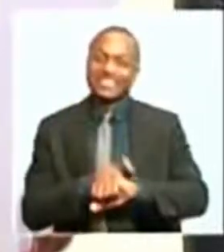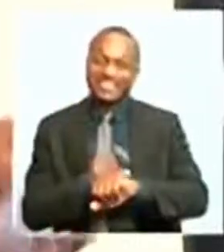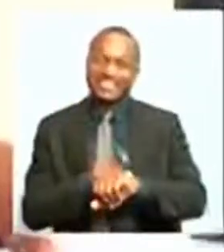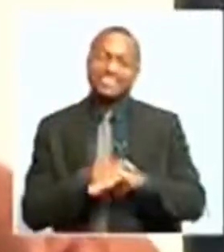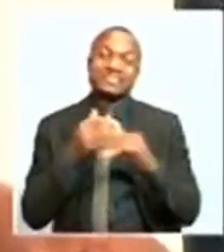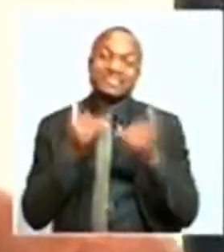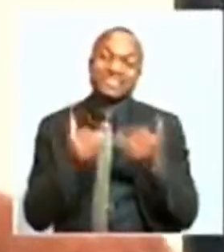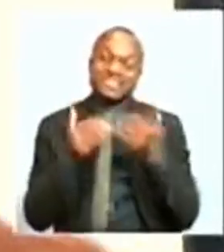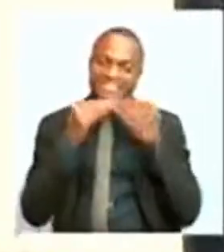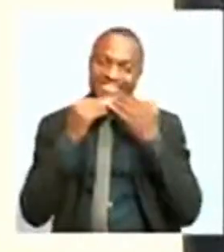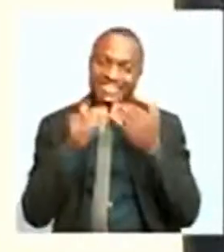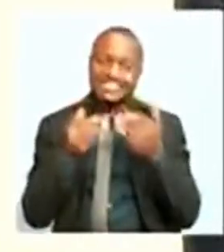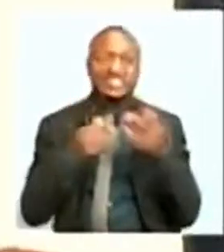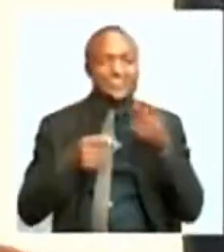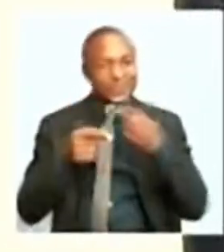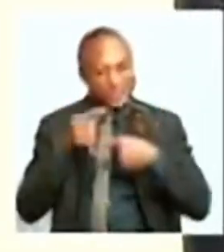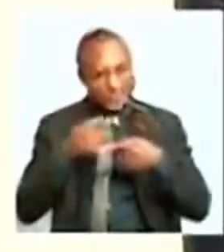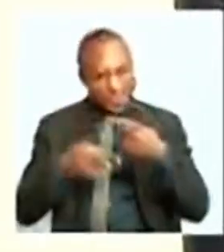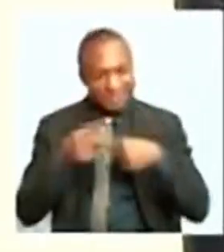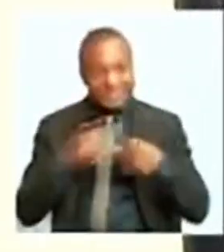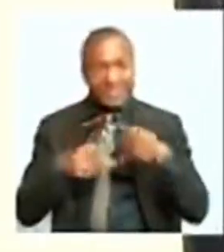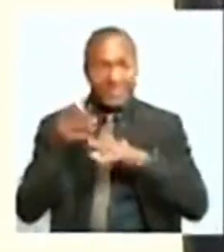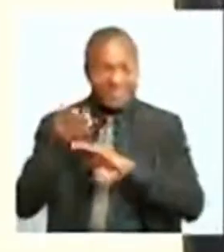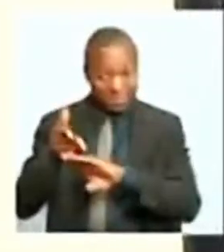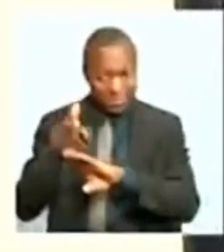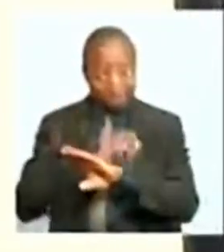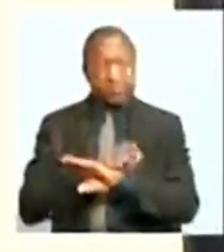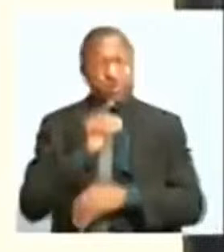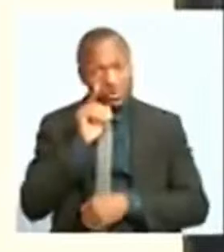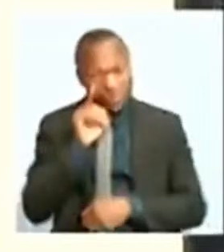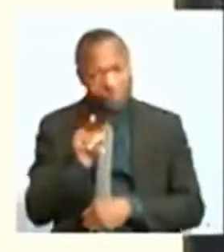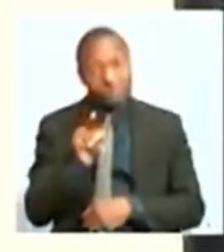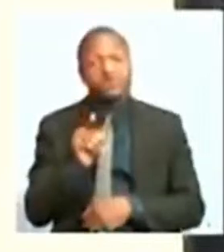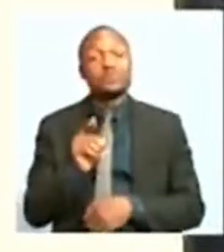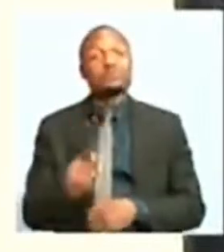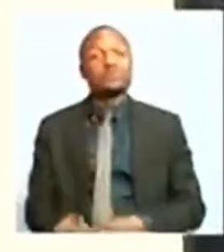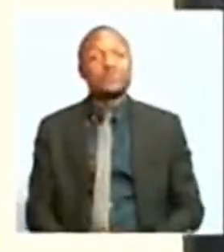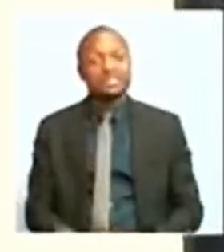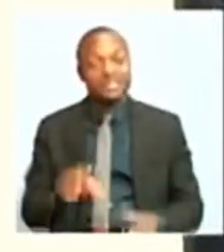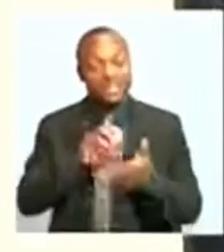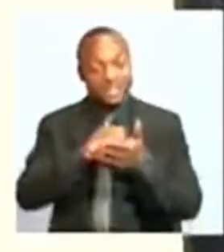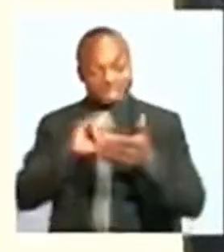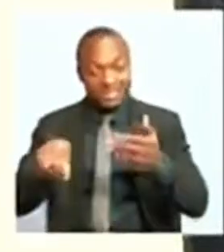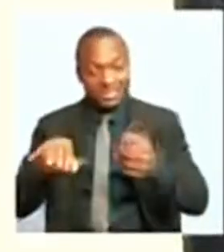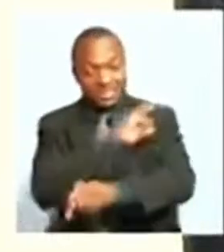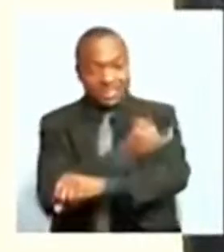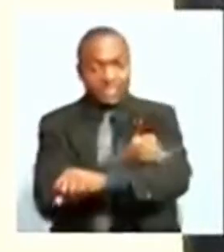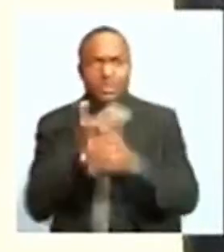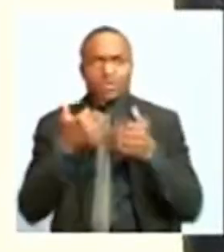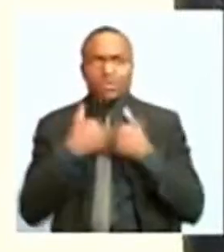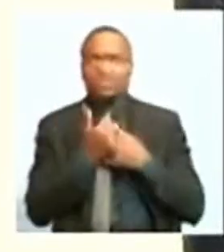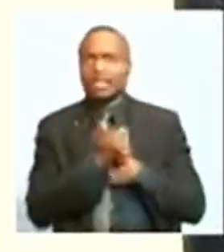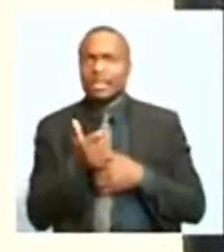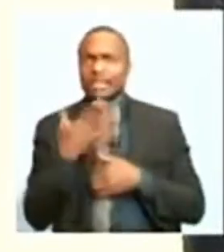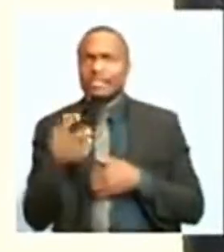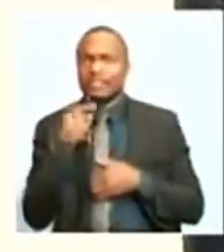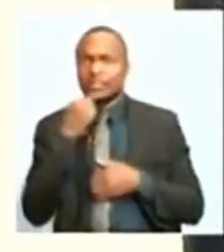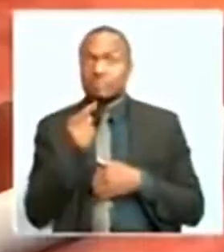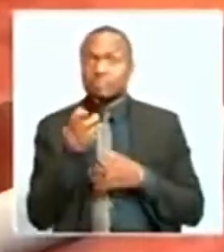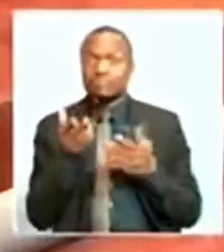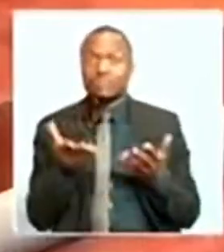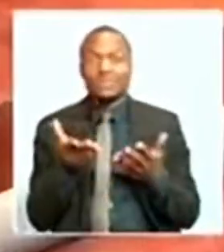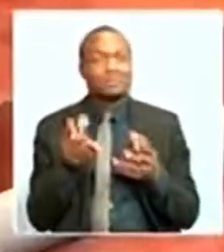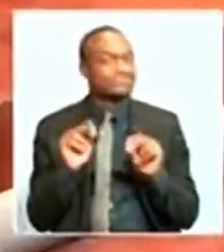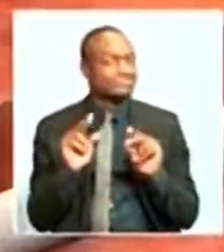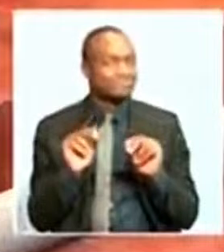Yeah, so thank you so much for coming. And before we withdraw the minute, do you have anything else to say? No,